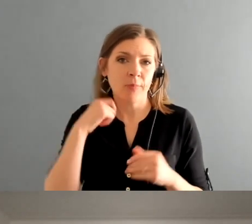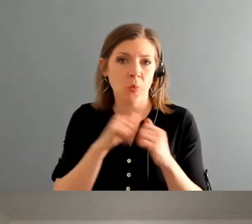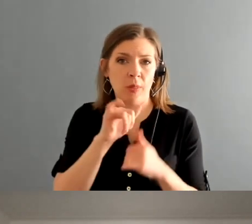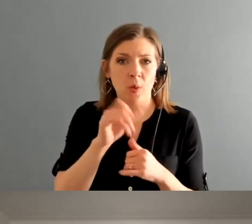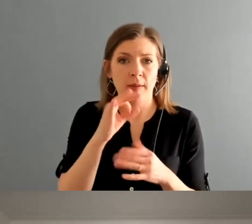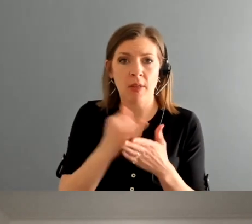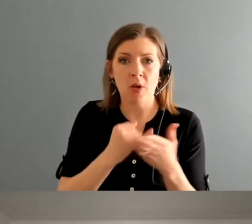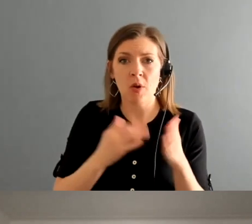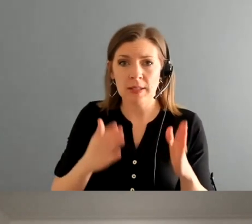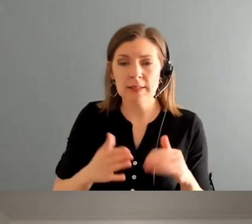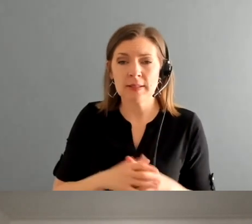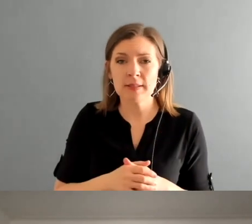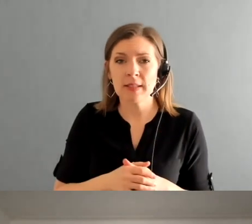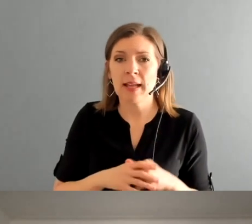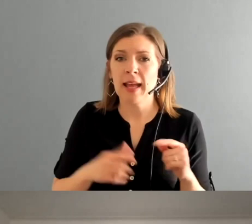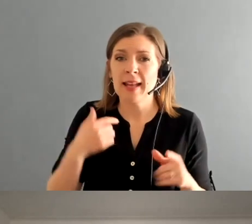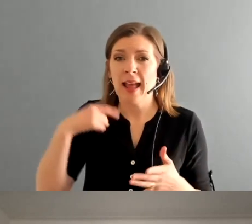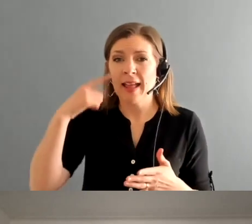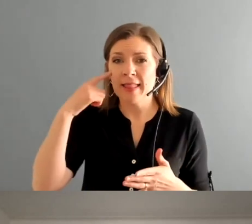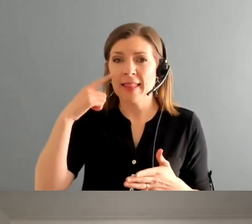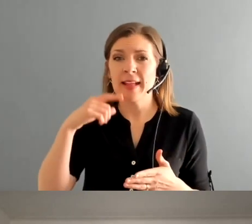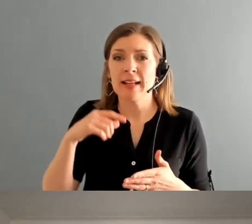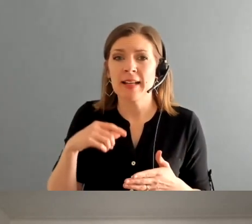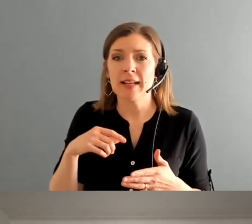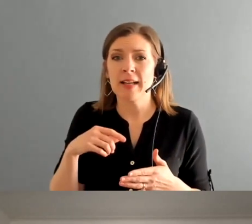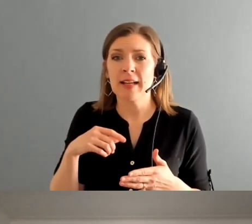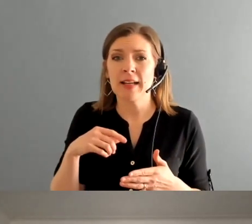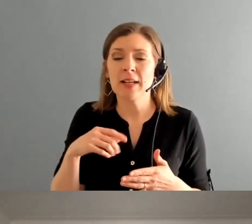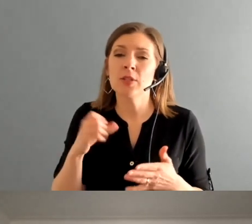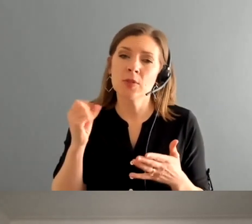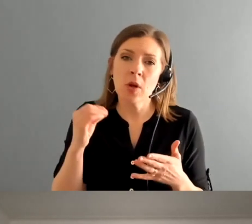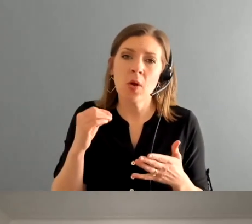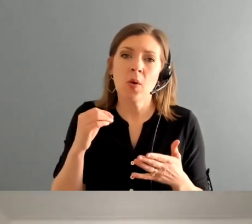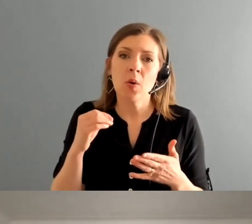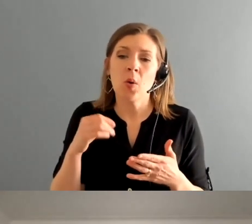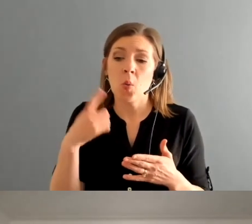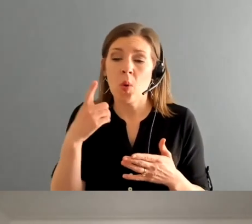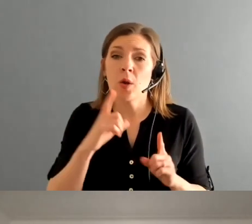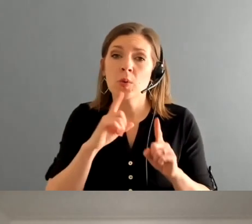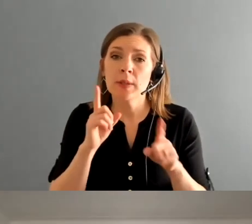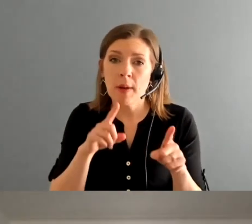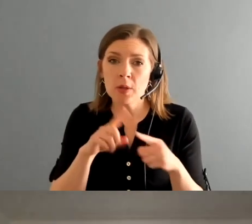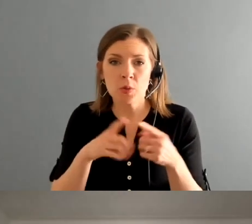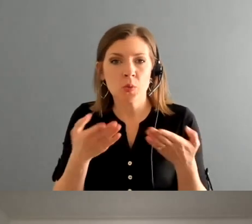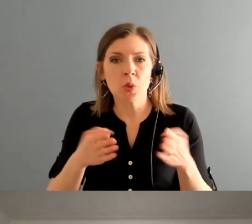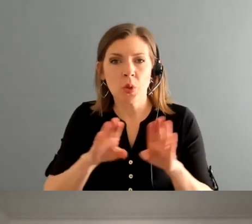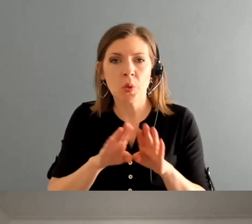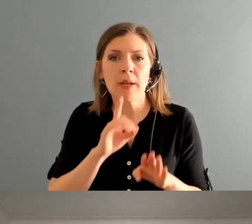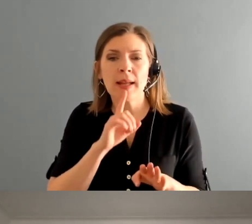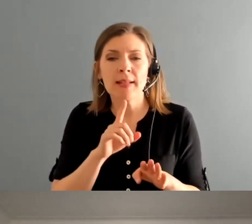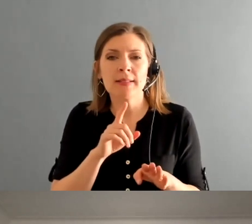artist. And I think in this, these, and so one response, just to conclude, is